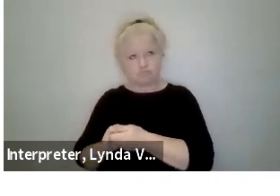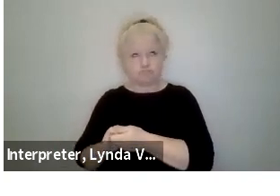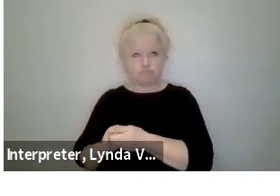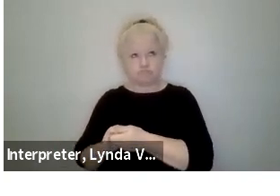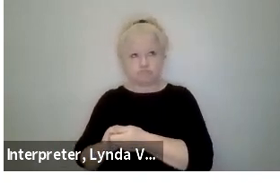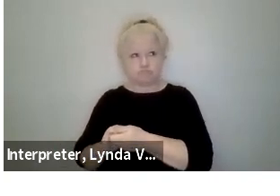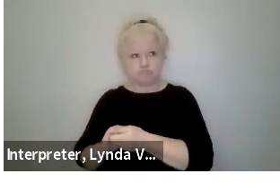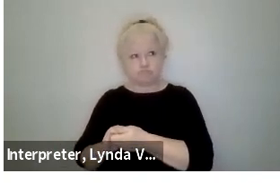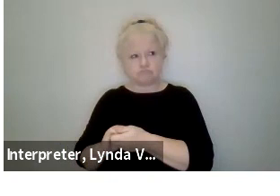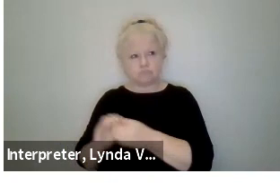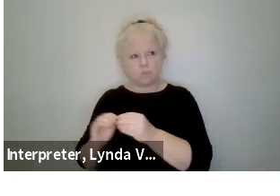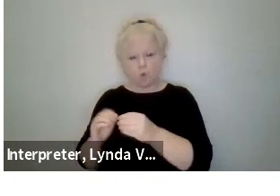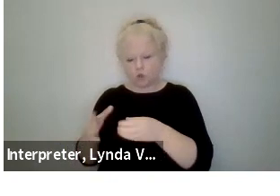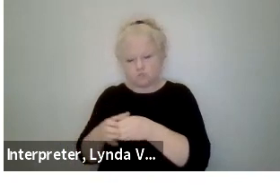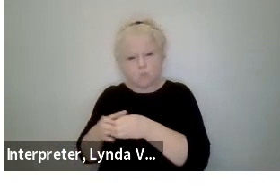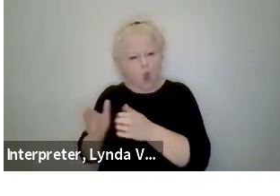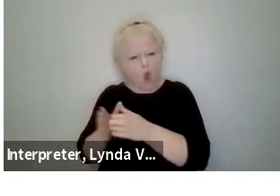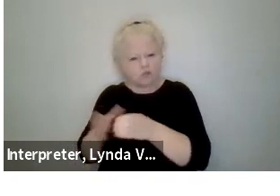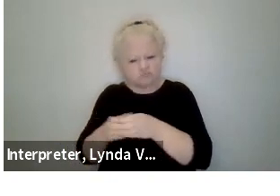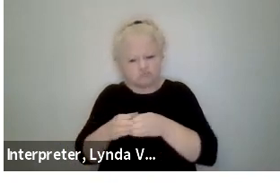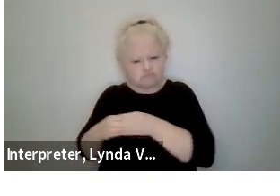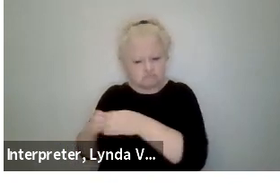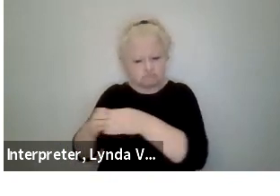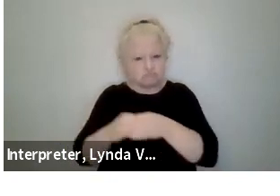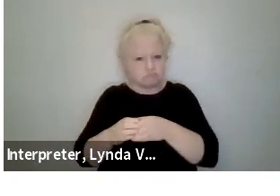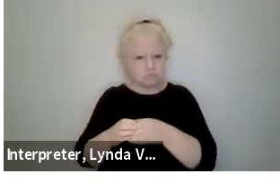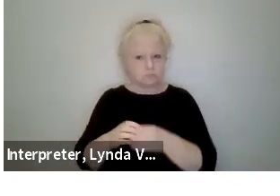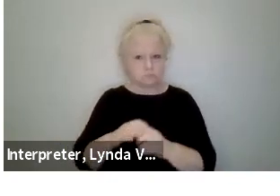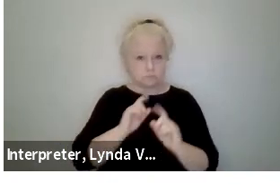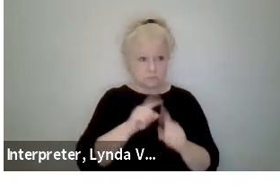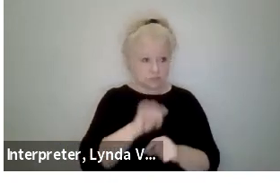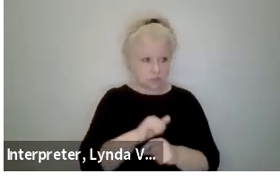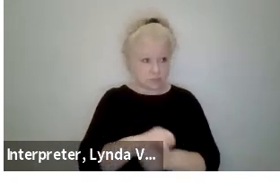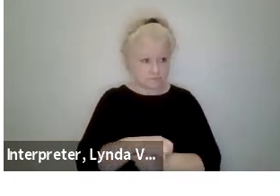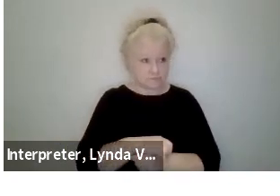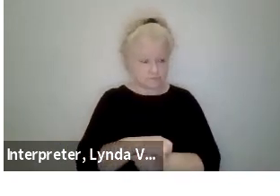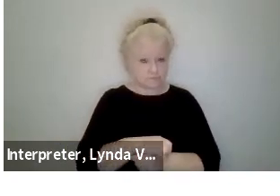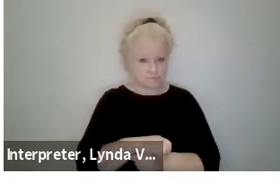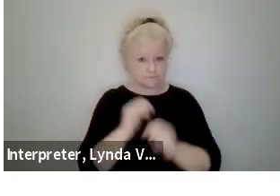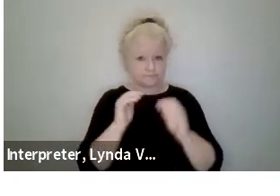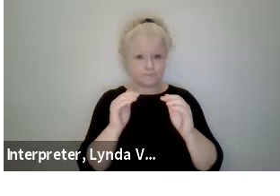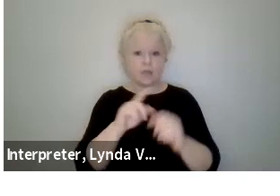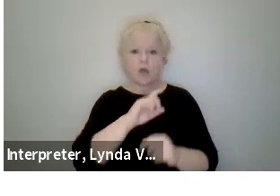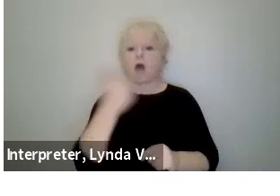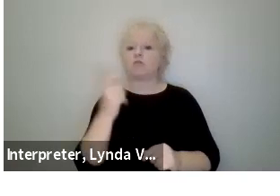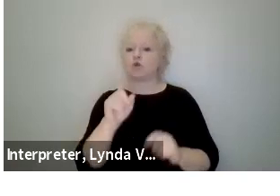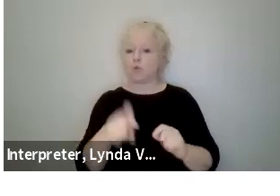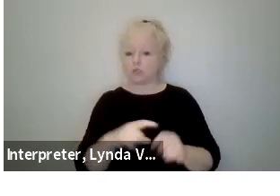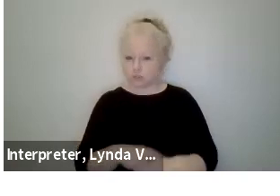on the smaller side, to answer that. Sure. Another question that came in